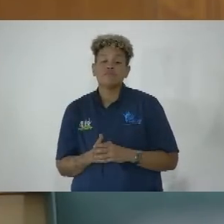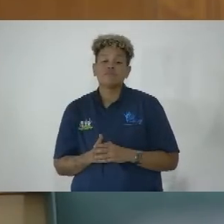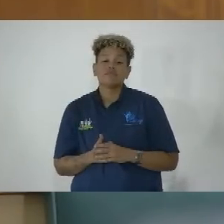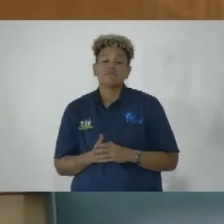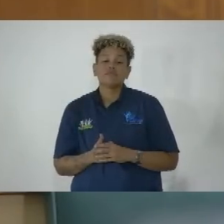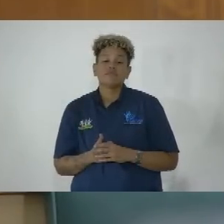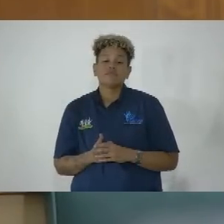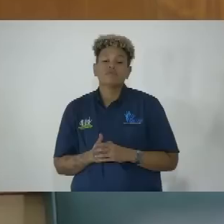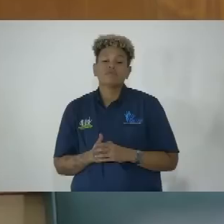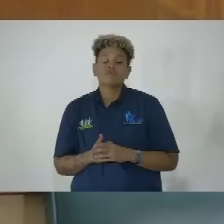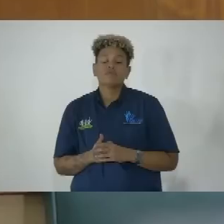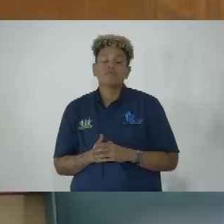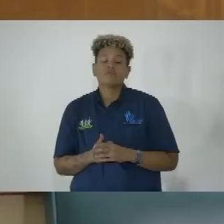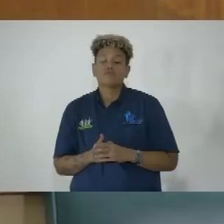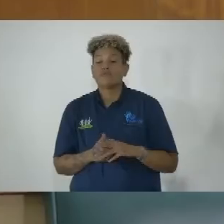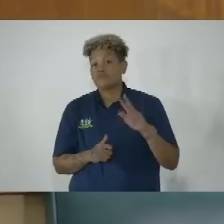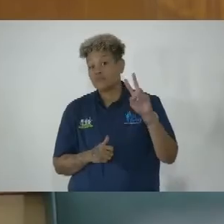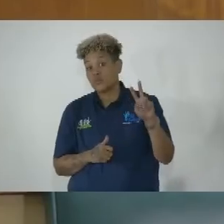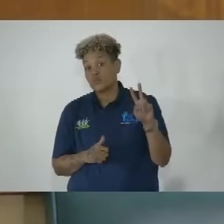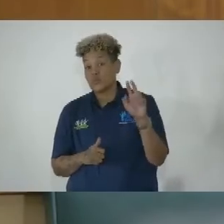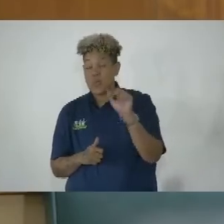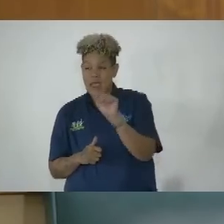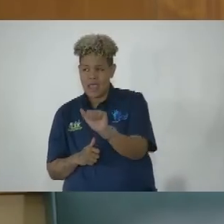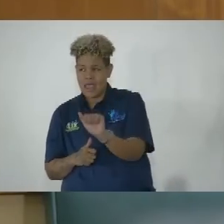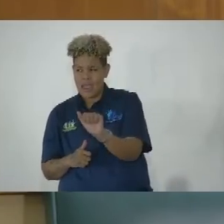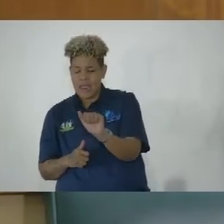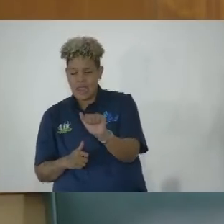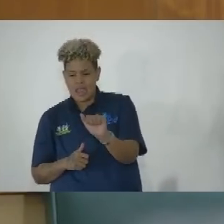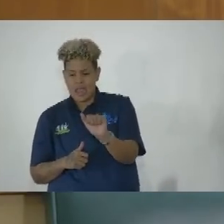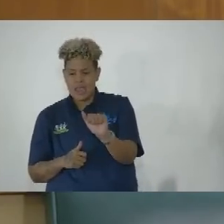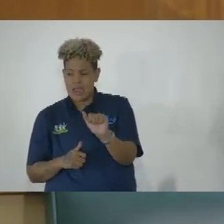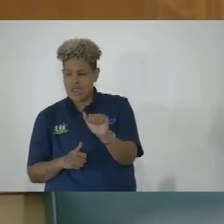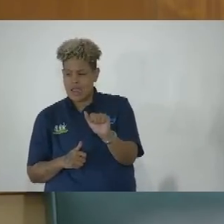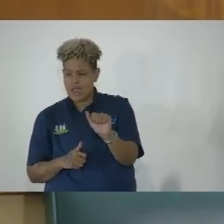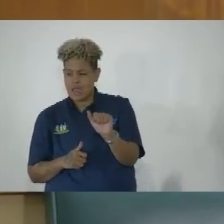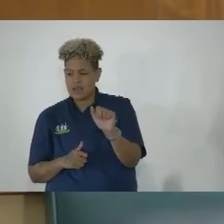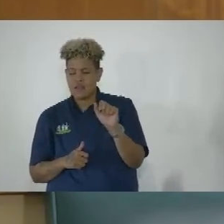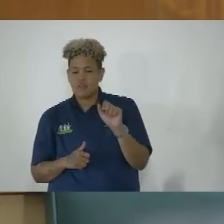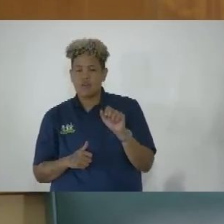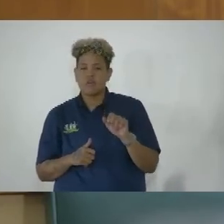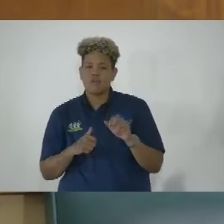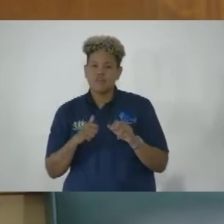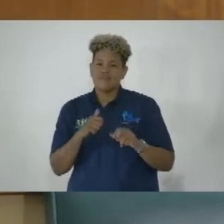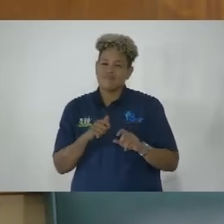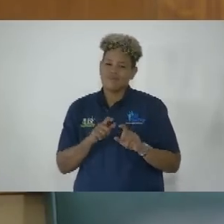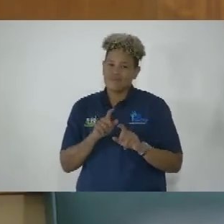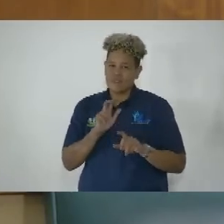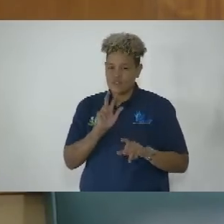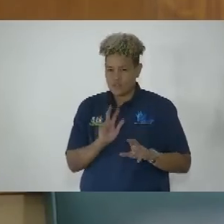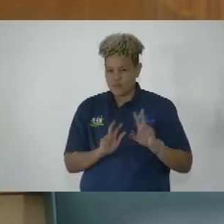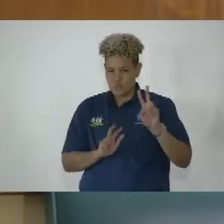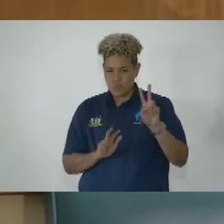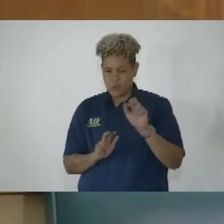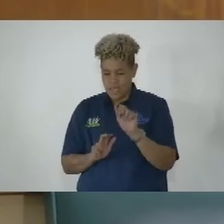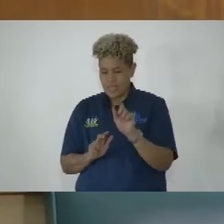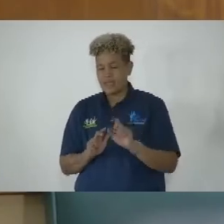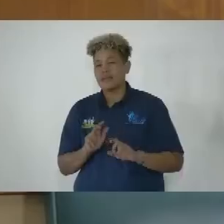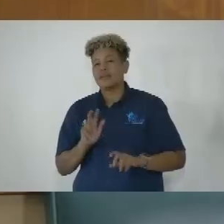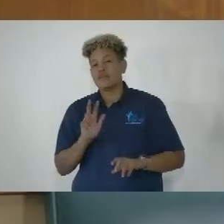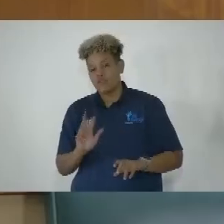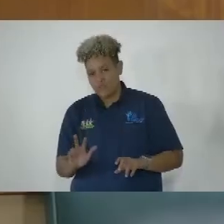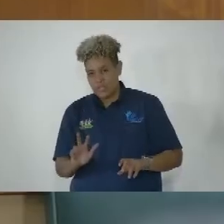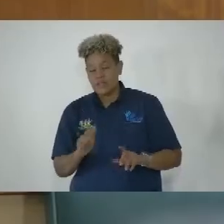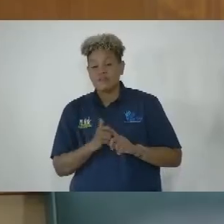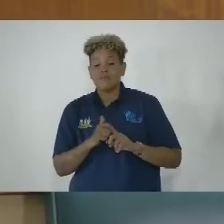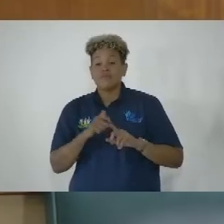At 2A, Roman numeral 3, a dependent who is not